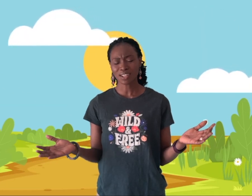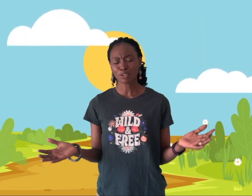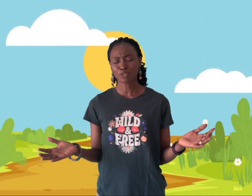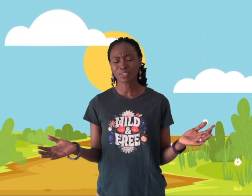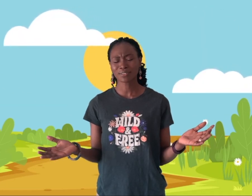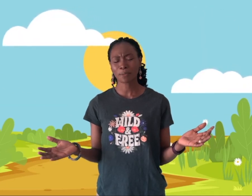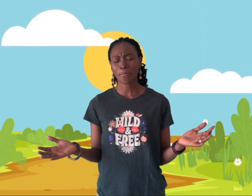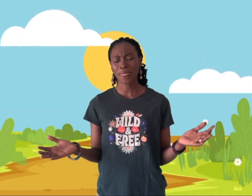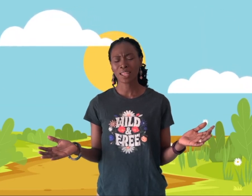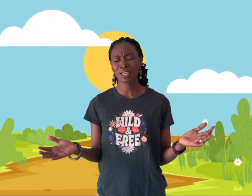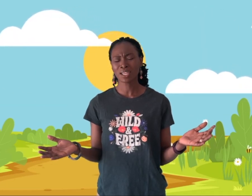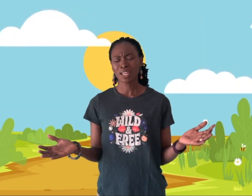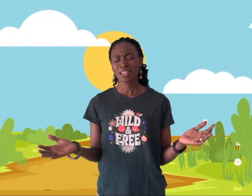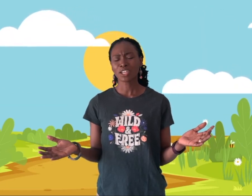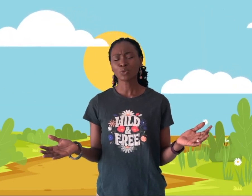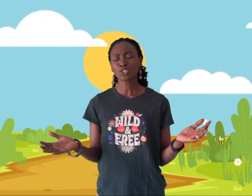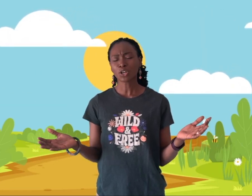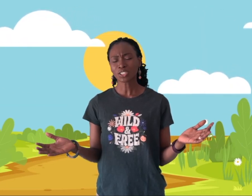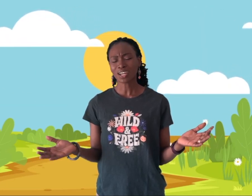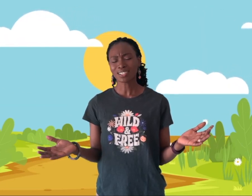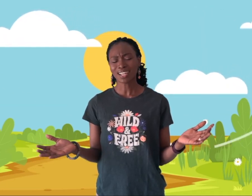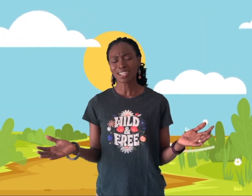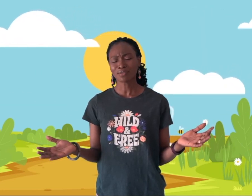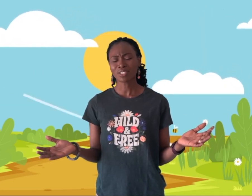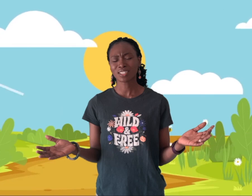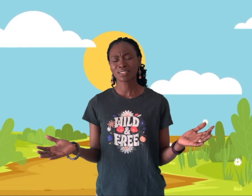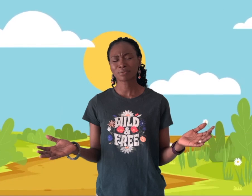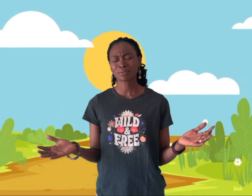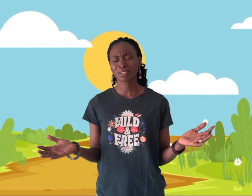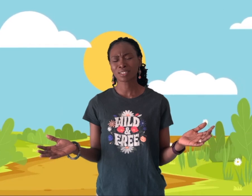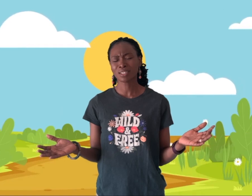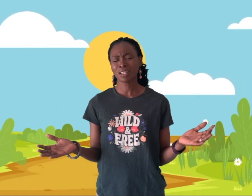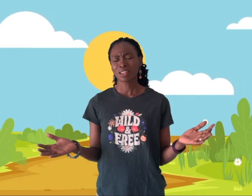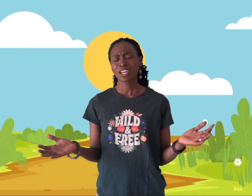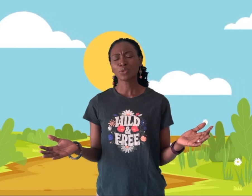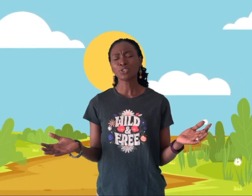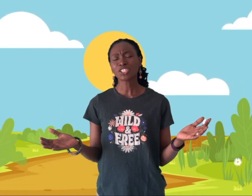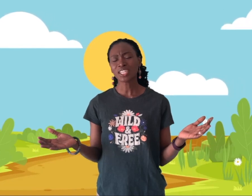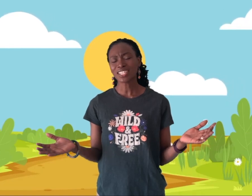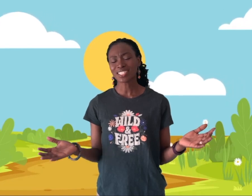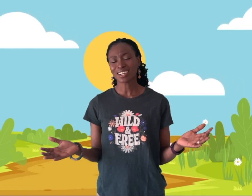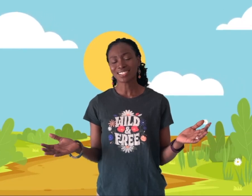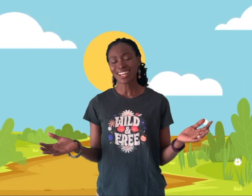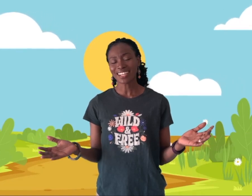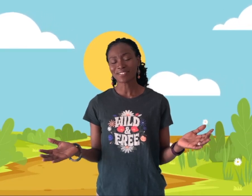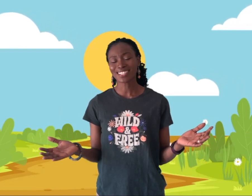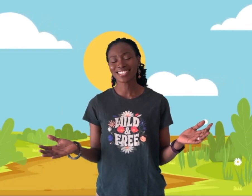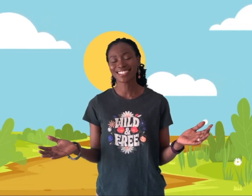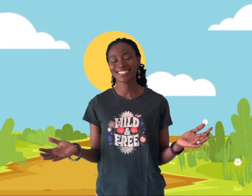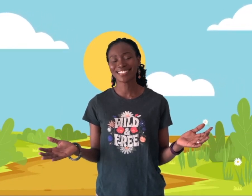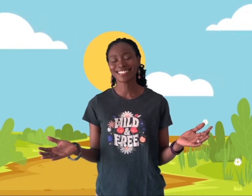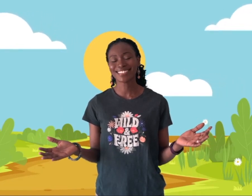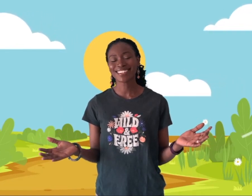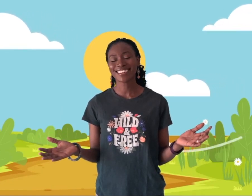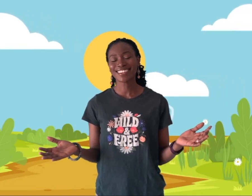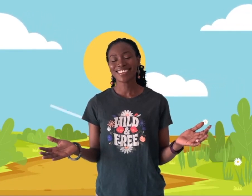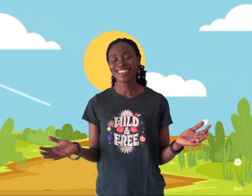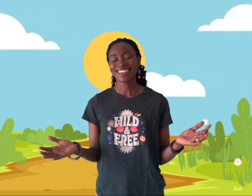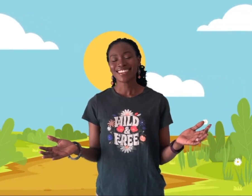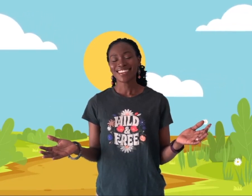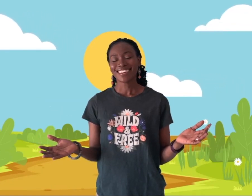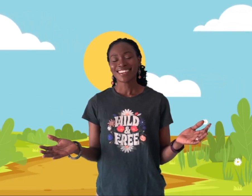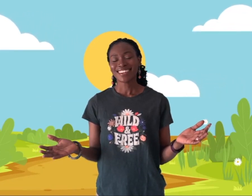us yourself, that you will touch our lives, that you will change our lives.